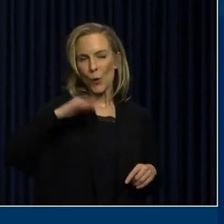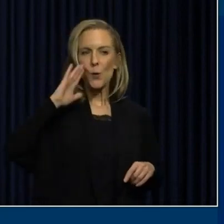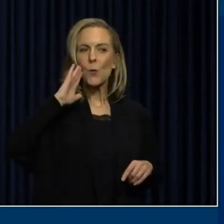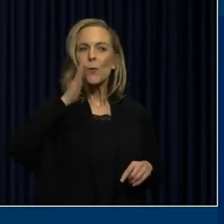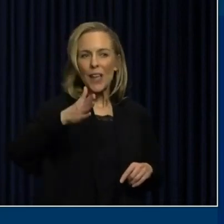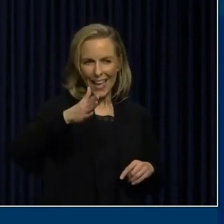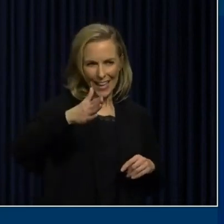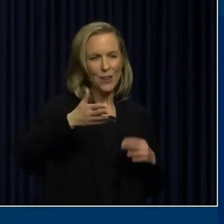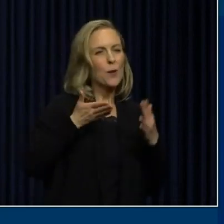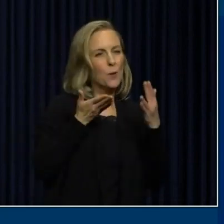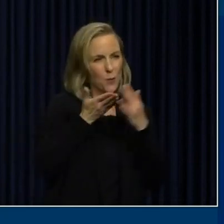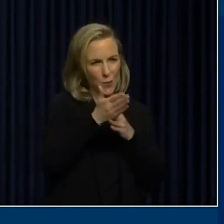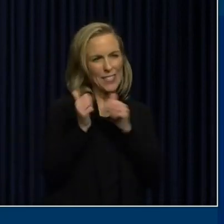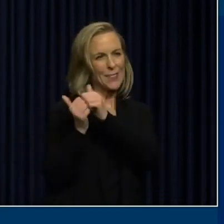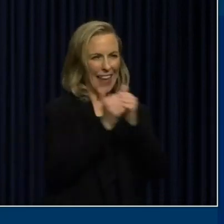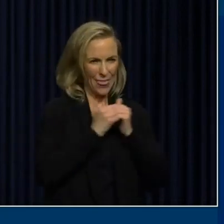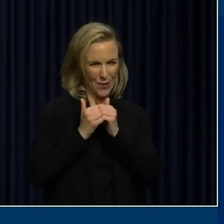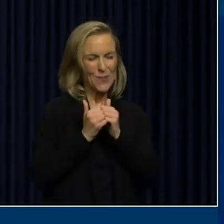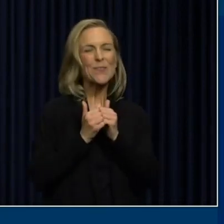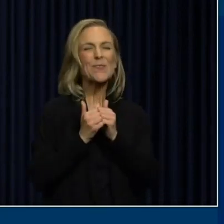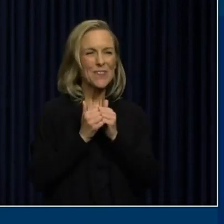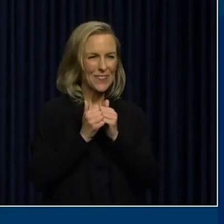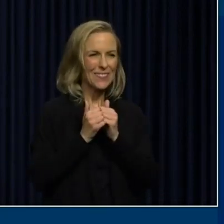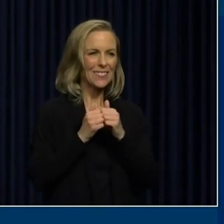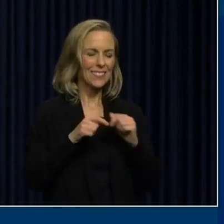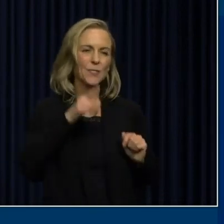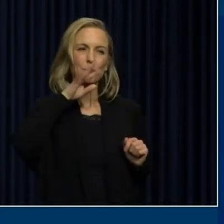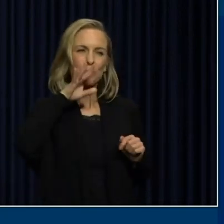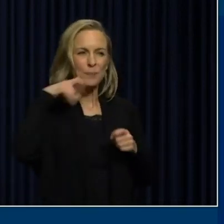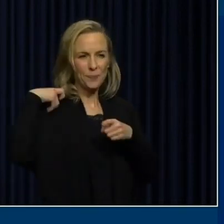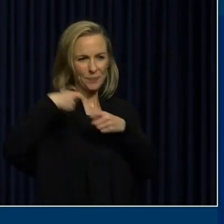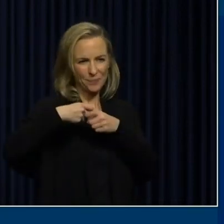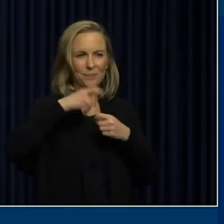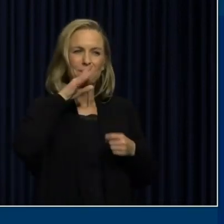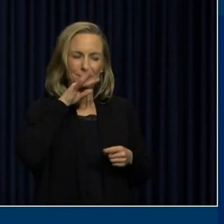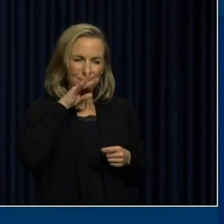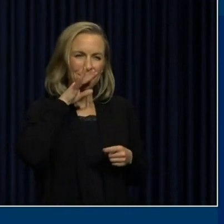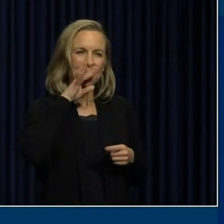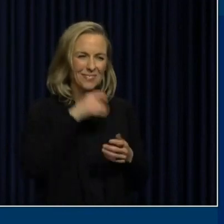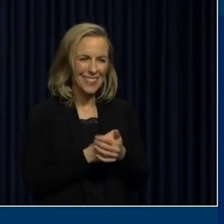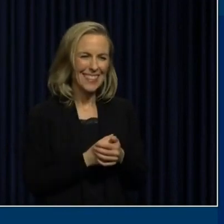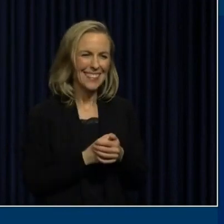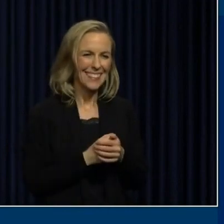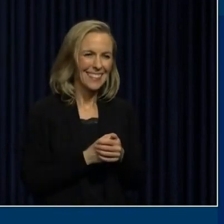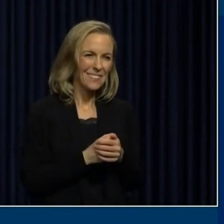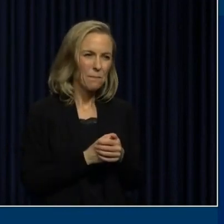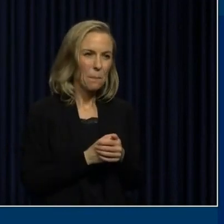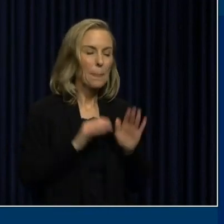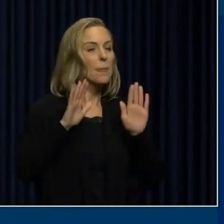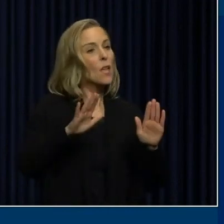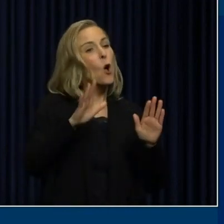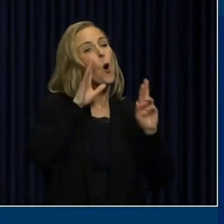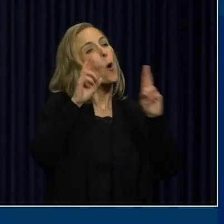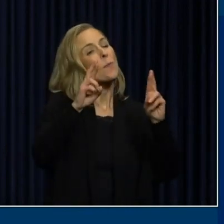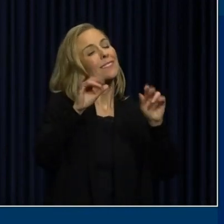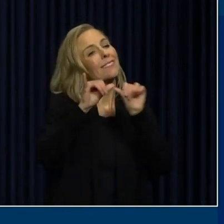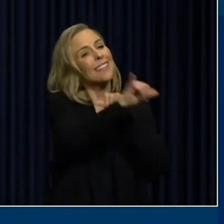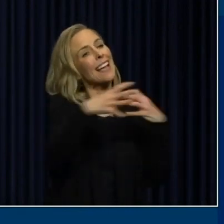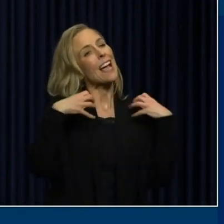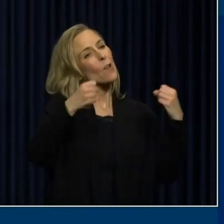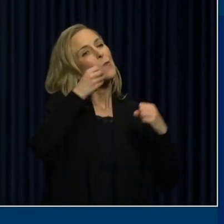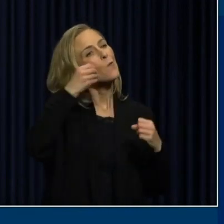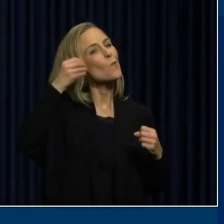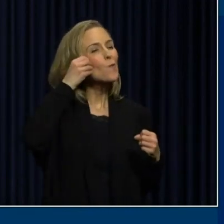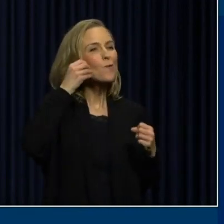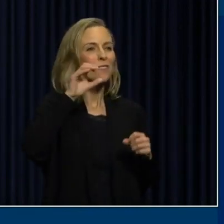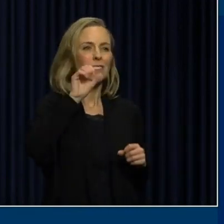through this together. Estamos todos en esto juntos. We hope you're staying healthy at home. We are